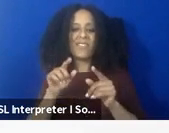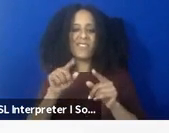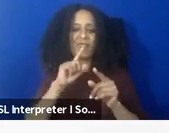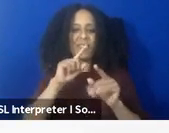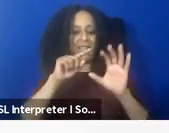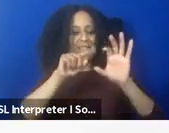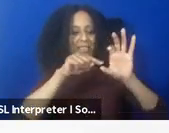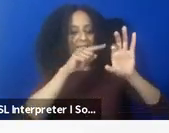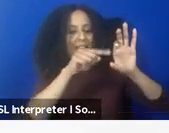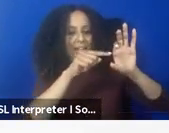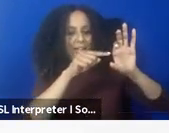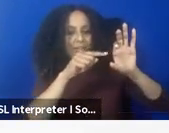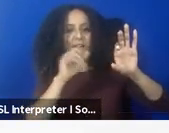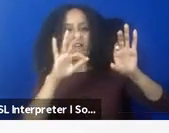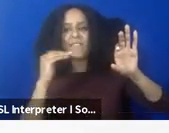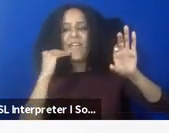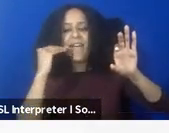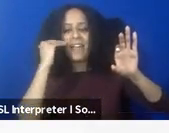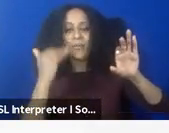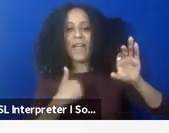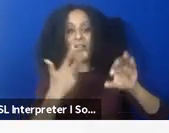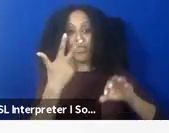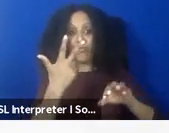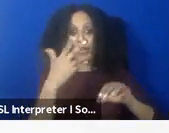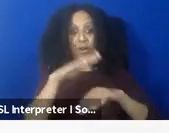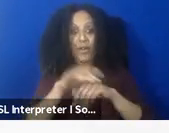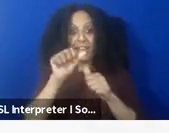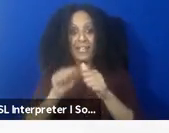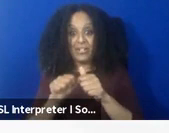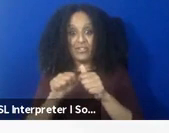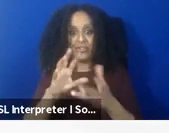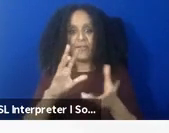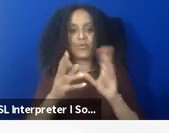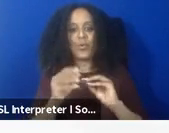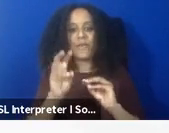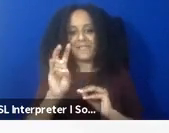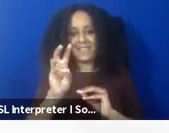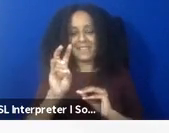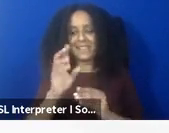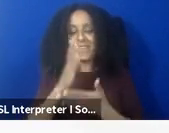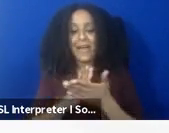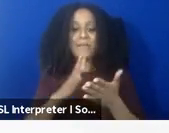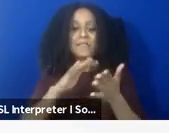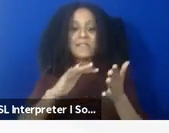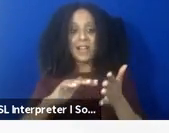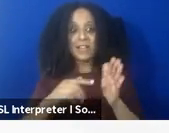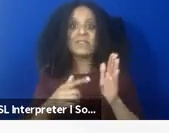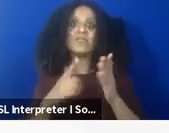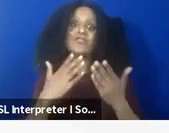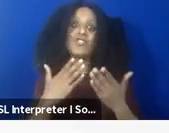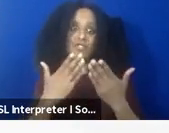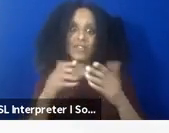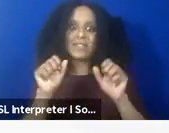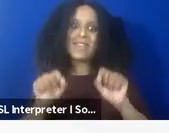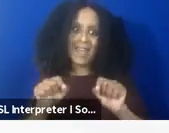motion of the head. And we have 3 of them on each side, so we have 6 total. And some studies suggest these can be adversely